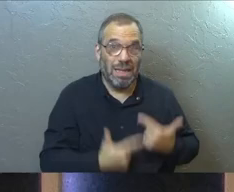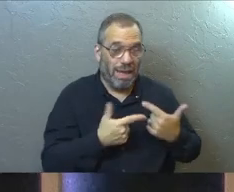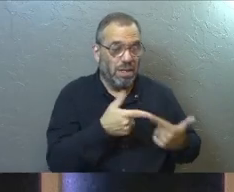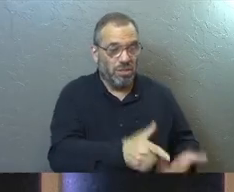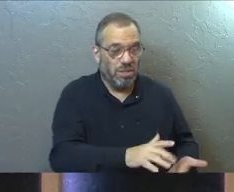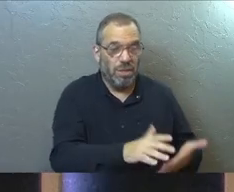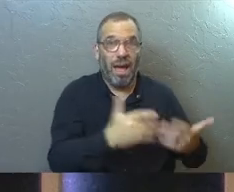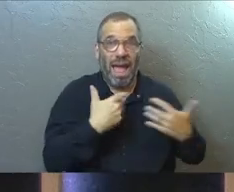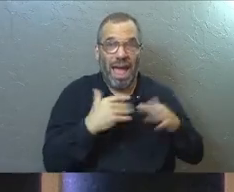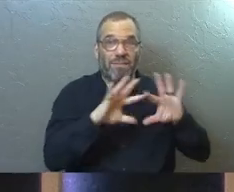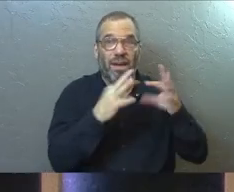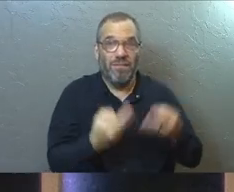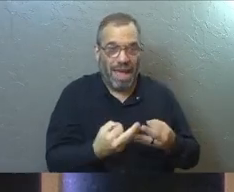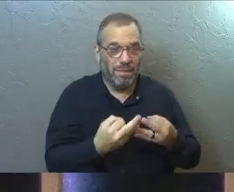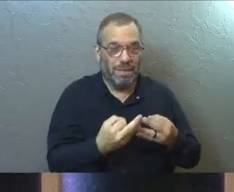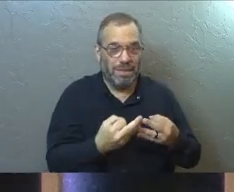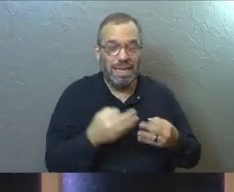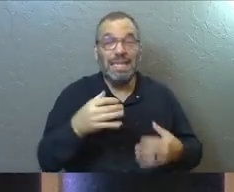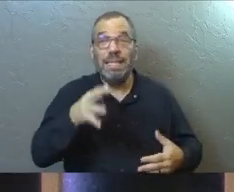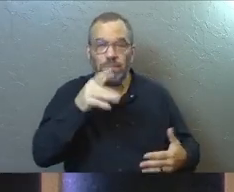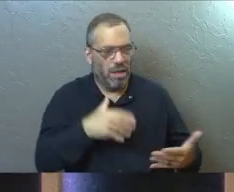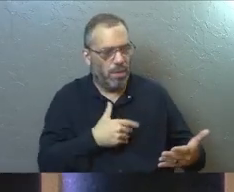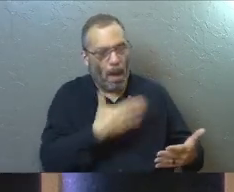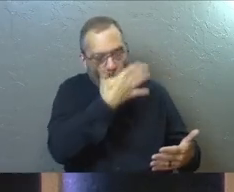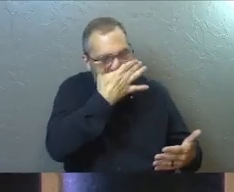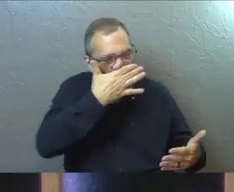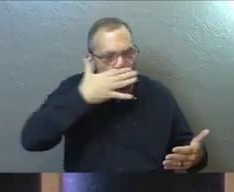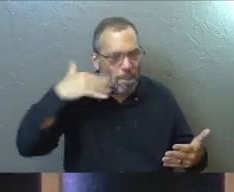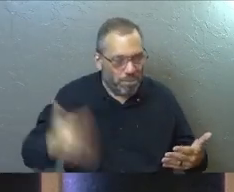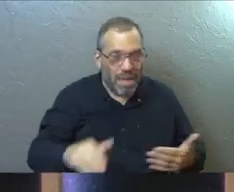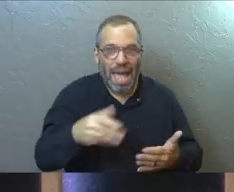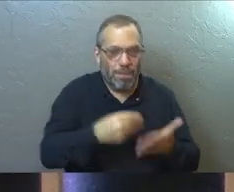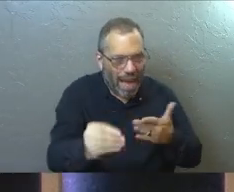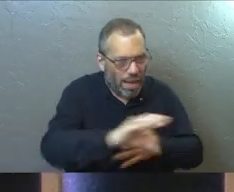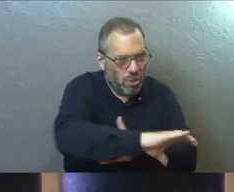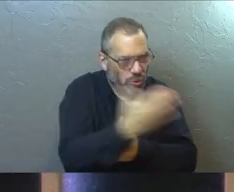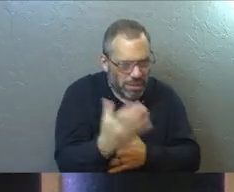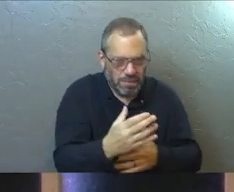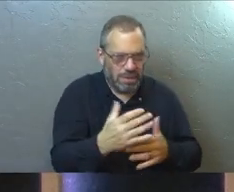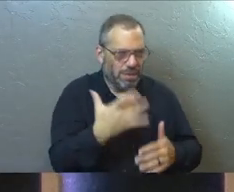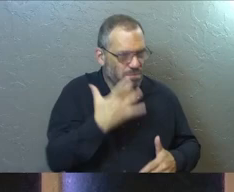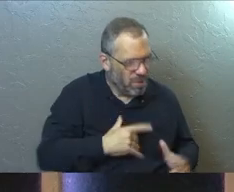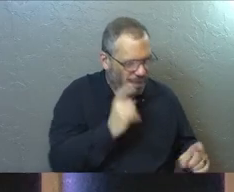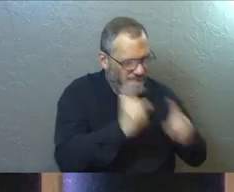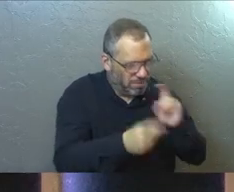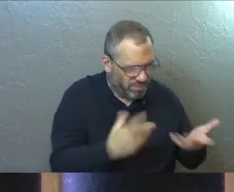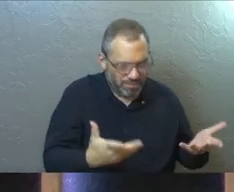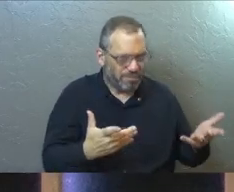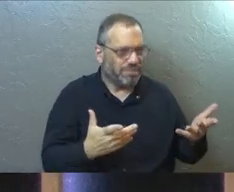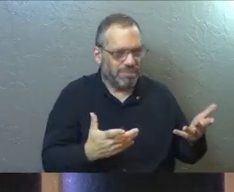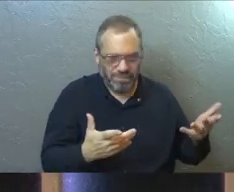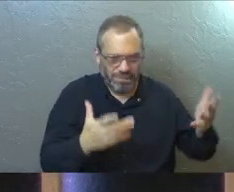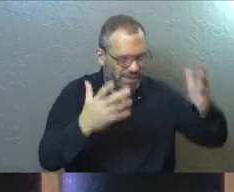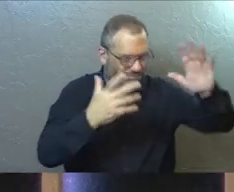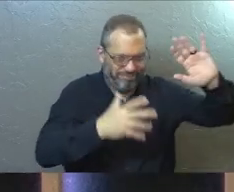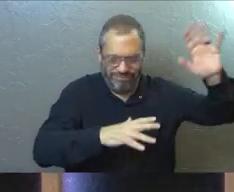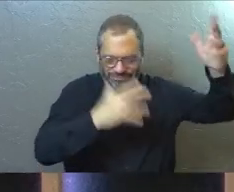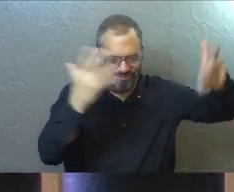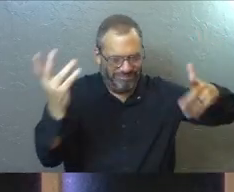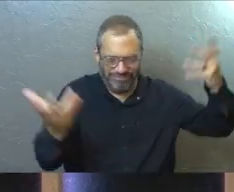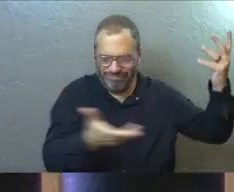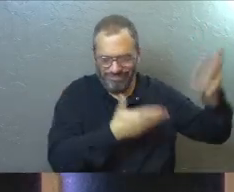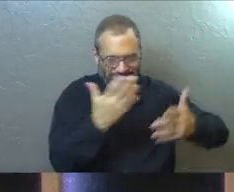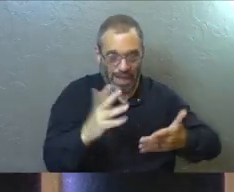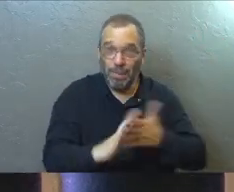she is going to wipe its runny nose and buy Christmas presents and birthday cards and